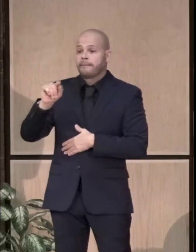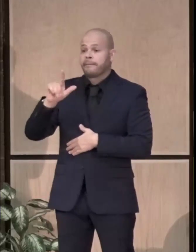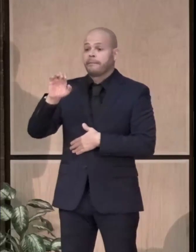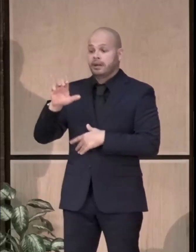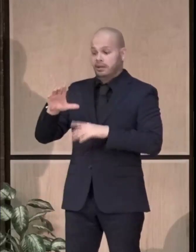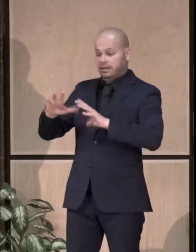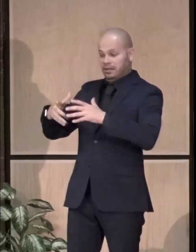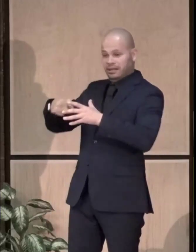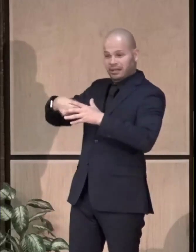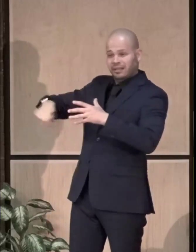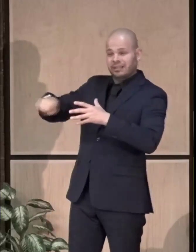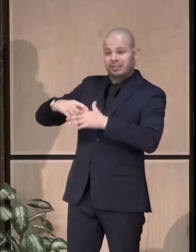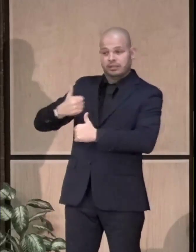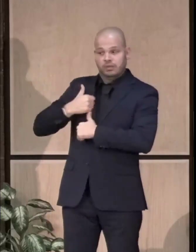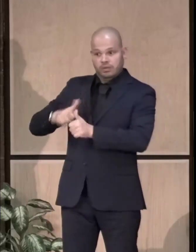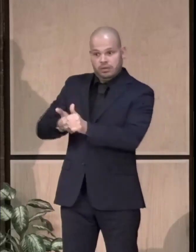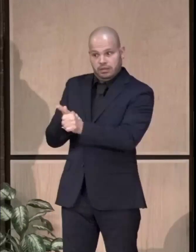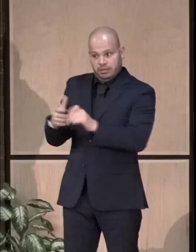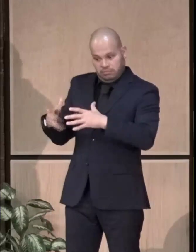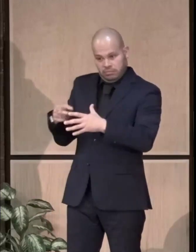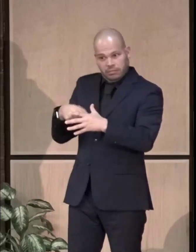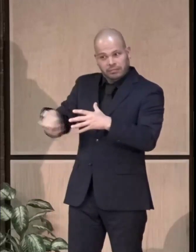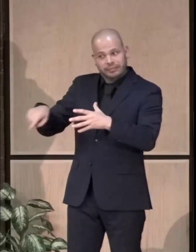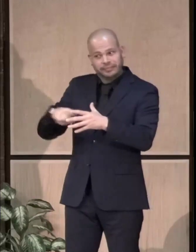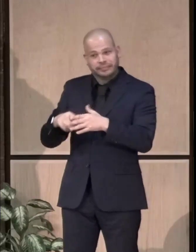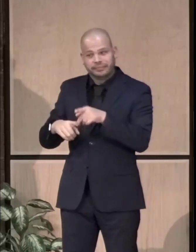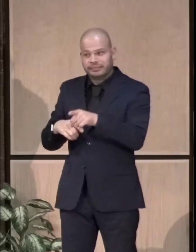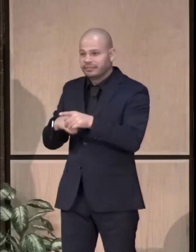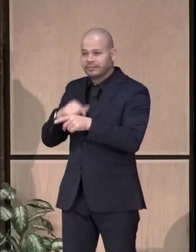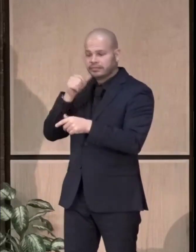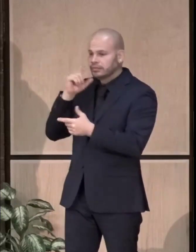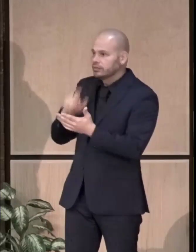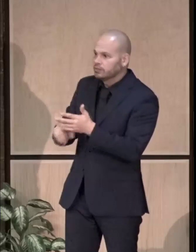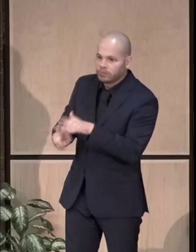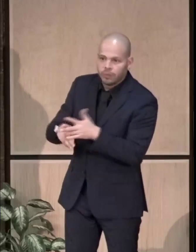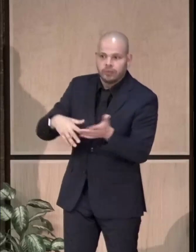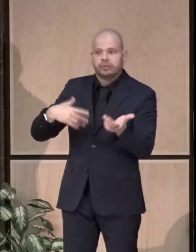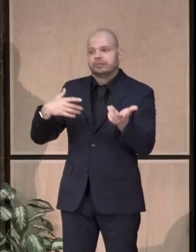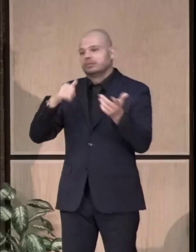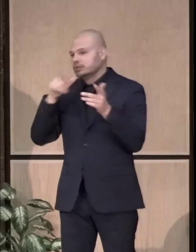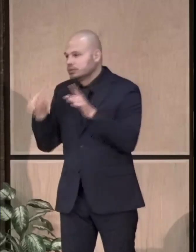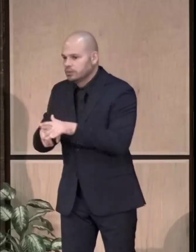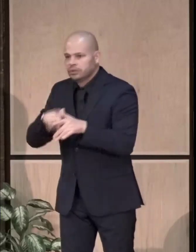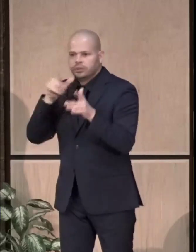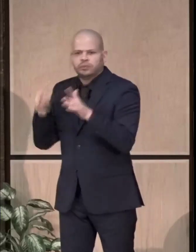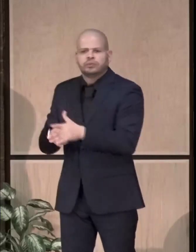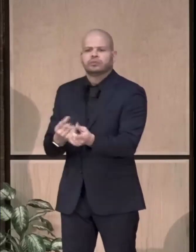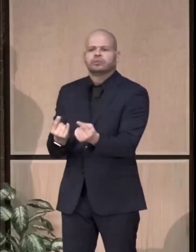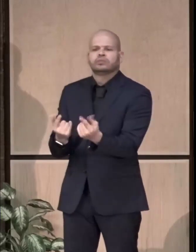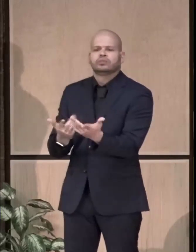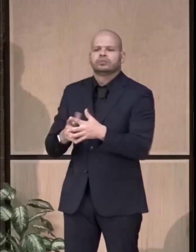So when a soldier doesn't show up to battle assembly, they are marked